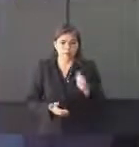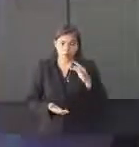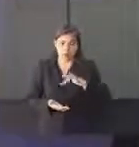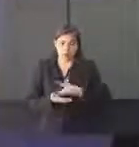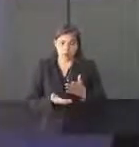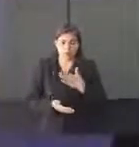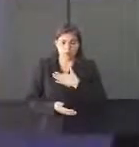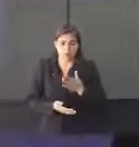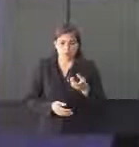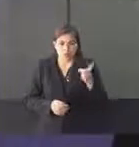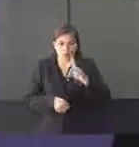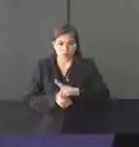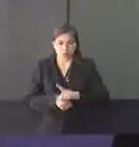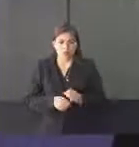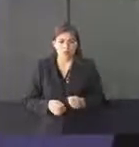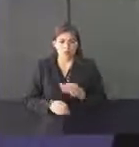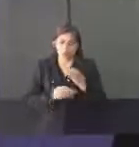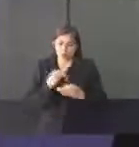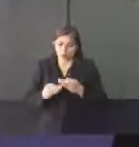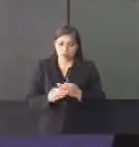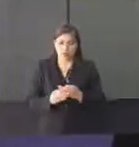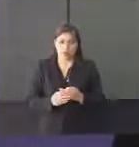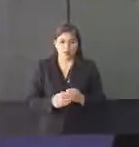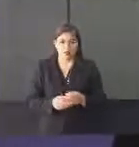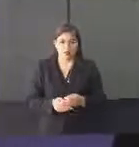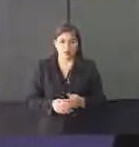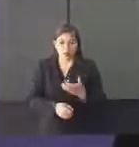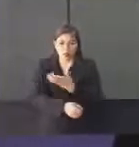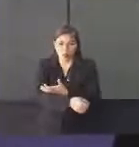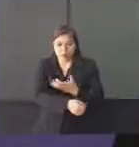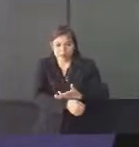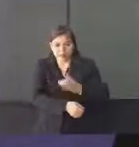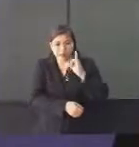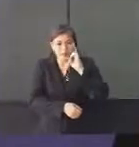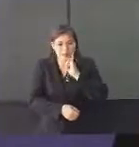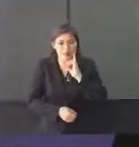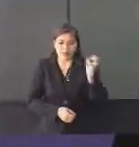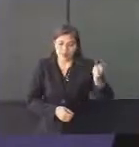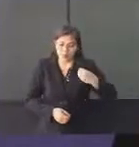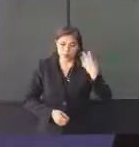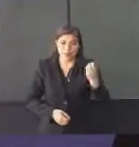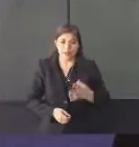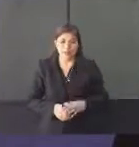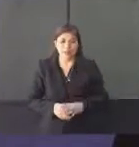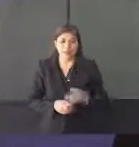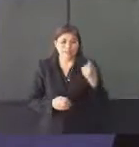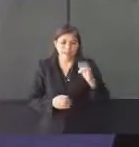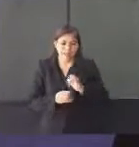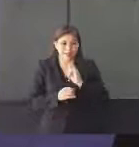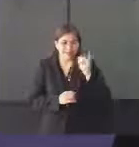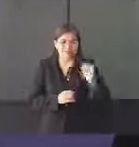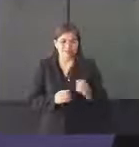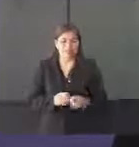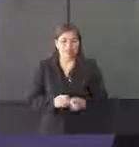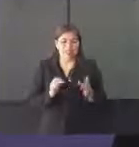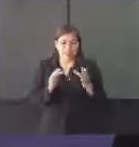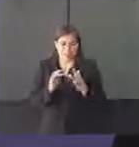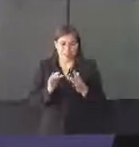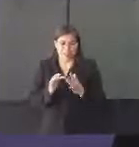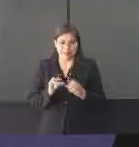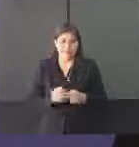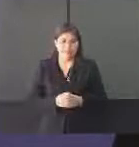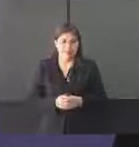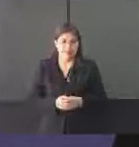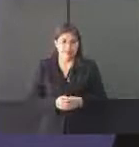prevention of violence. Good morning, everyone. My colleagues in the panel, those who are far away,